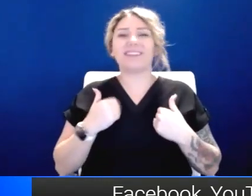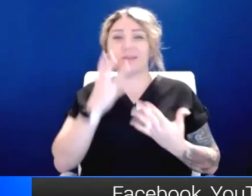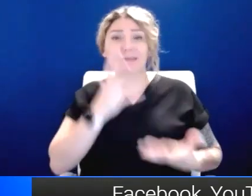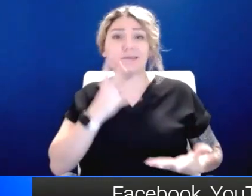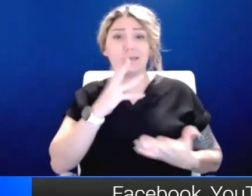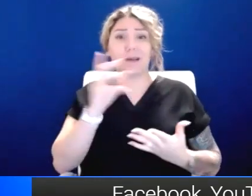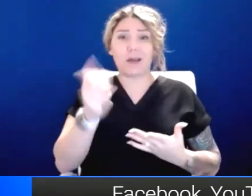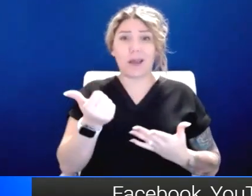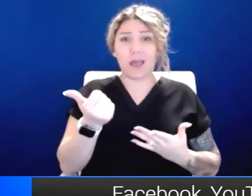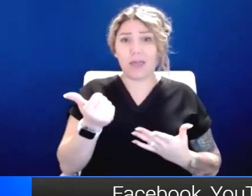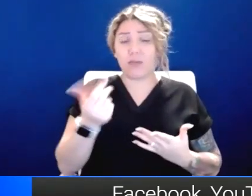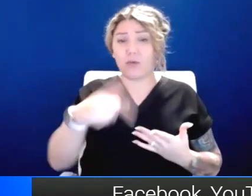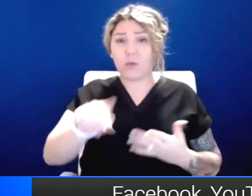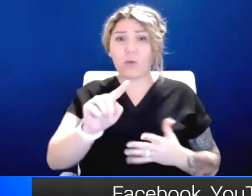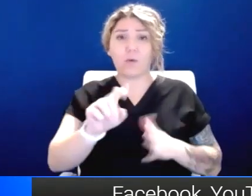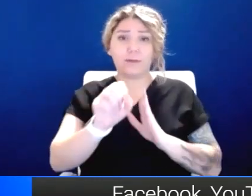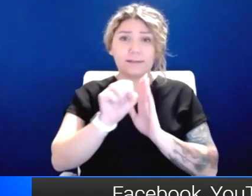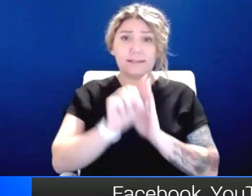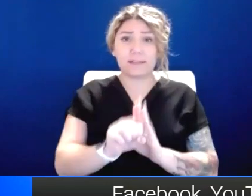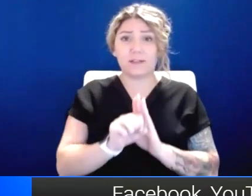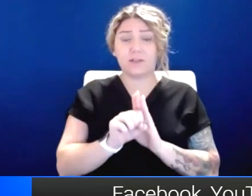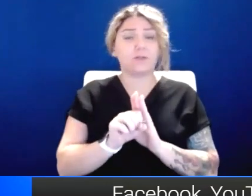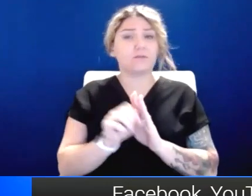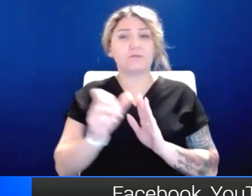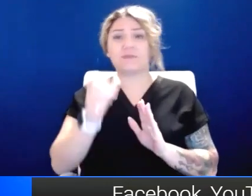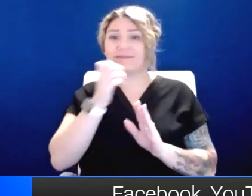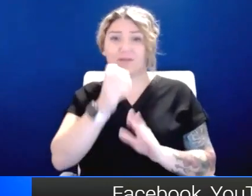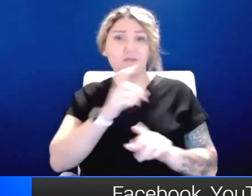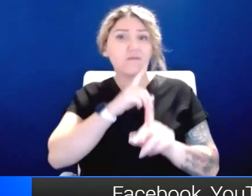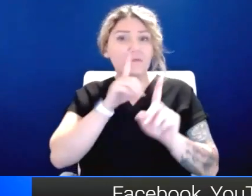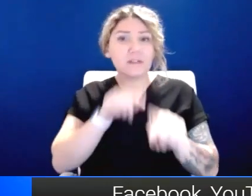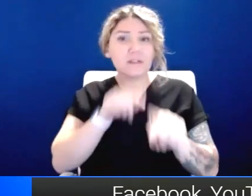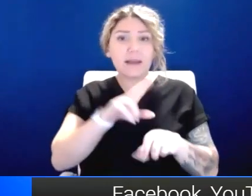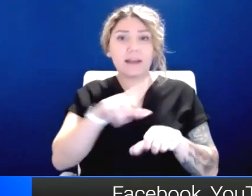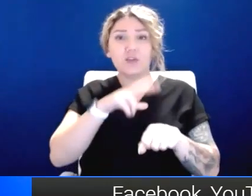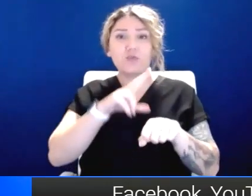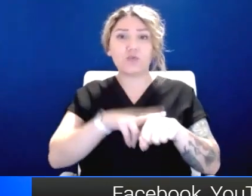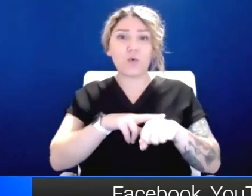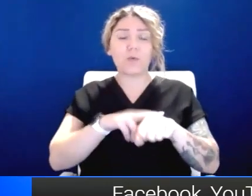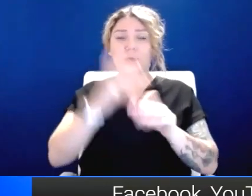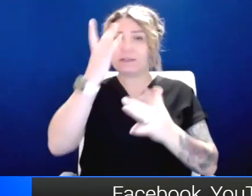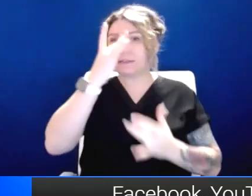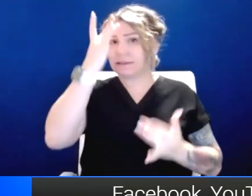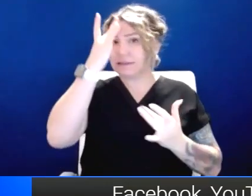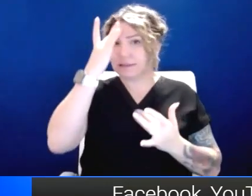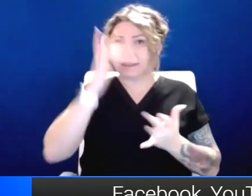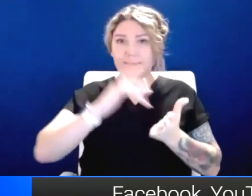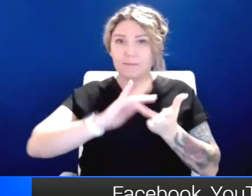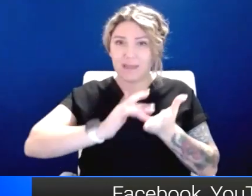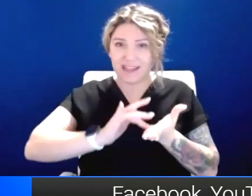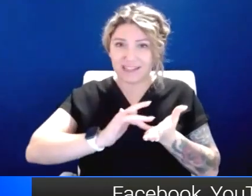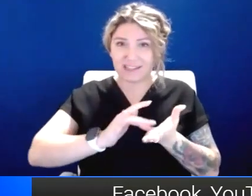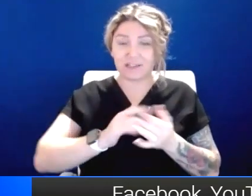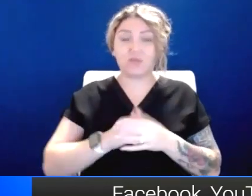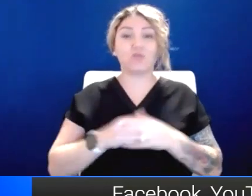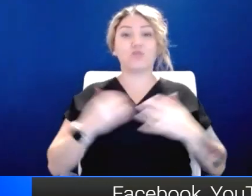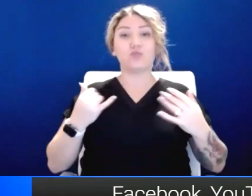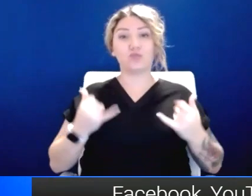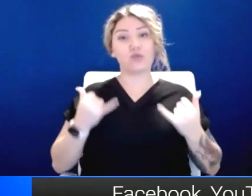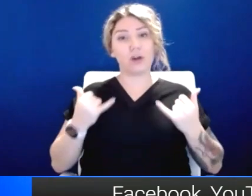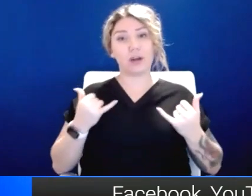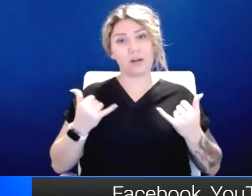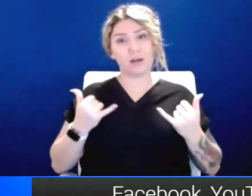Parkinsonian syndromes is they do not respond to the normal Parkinson's disease medications. So at this stage, we